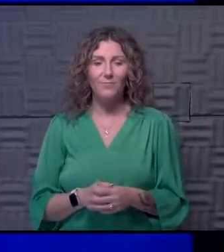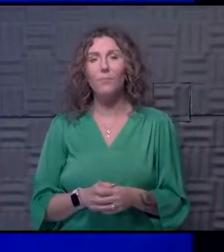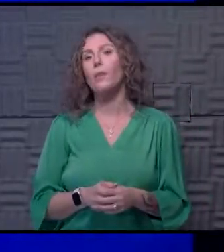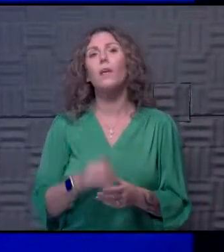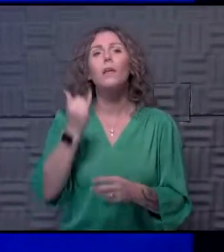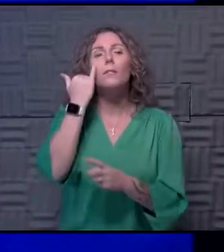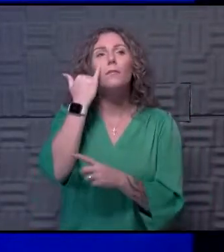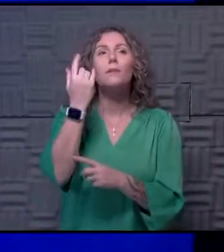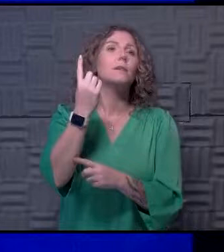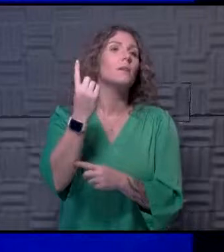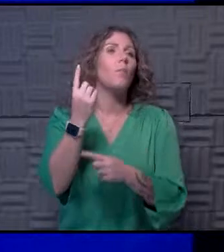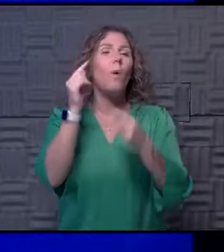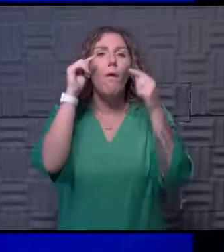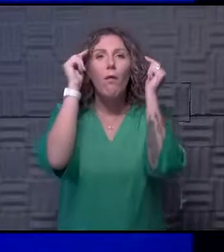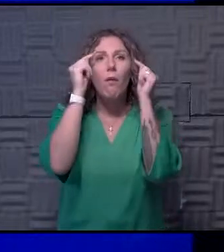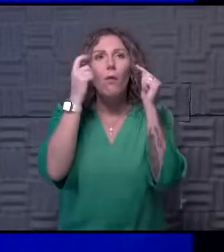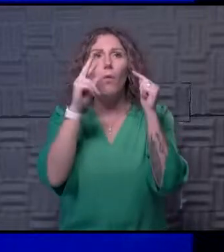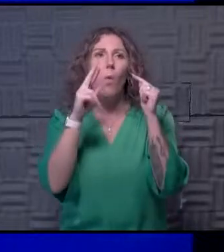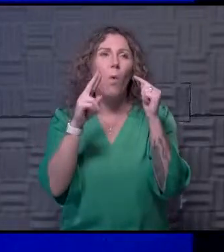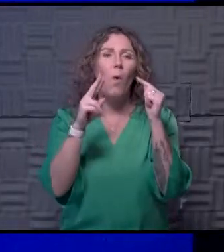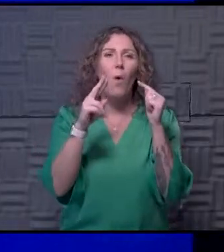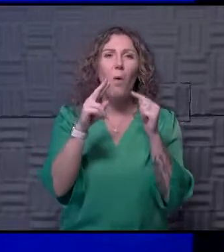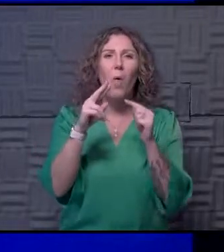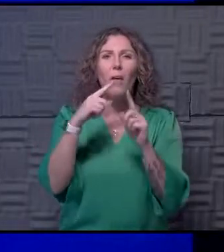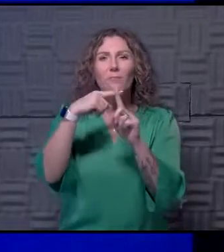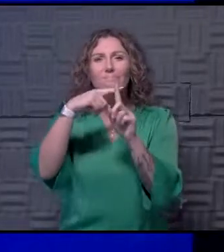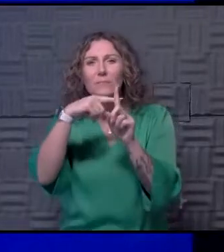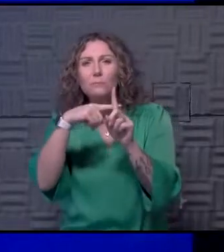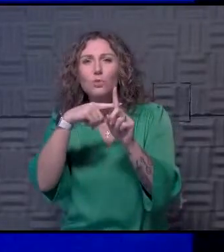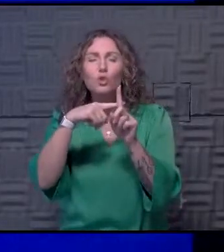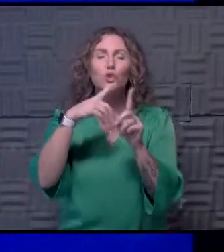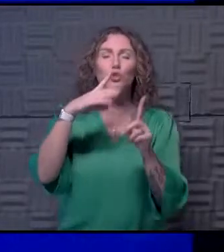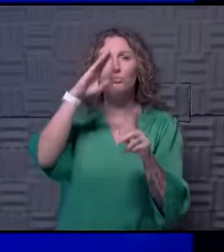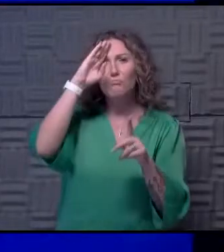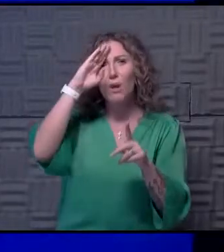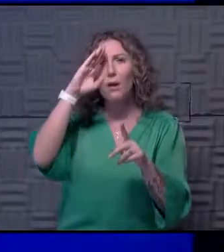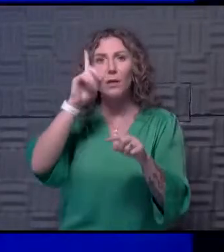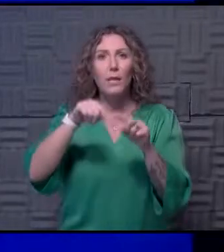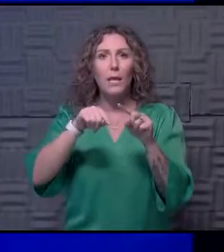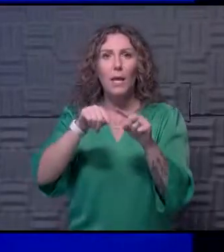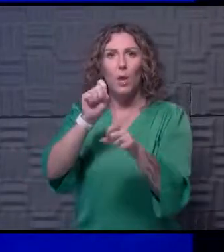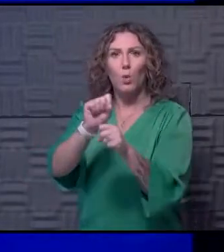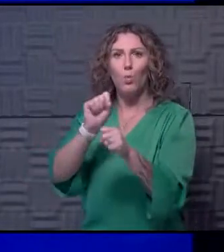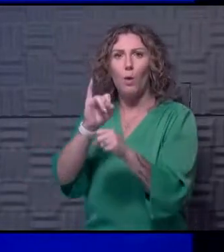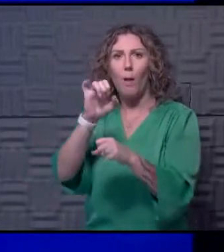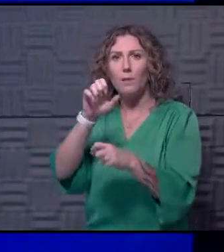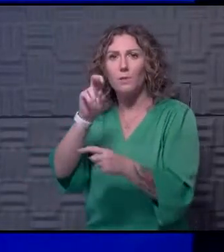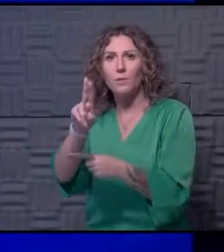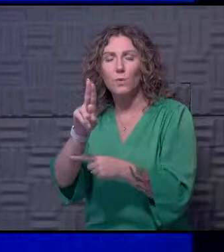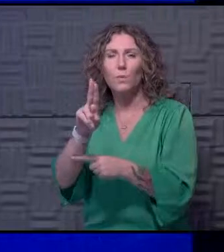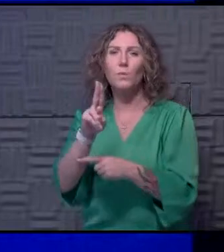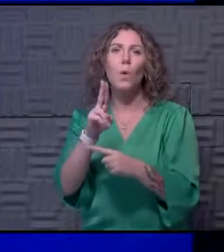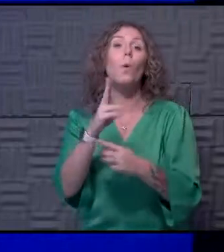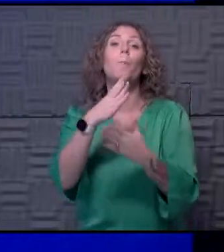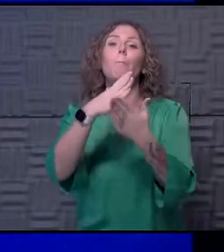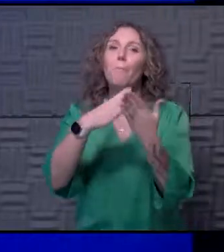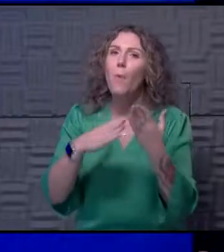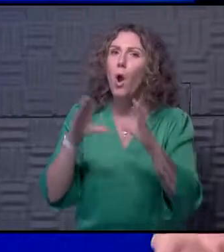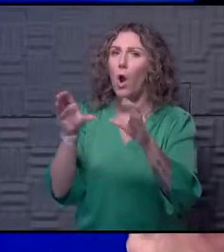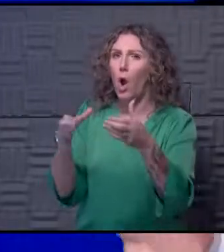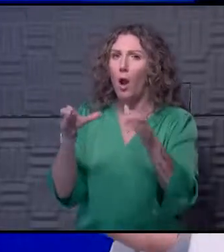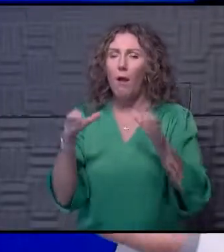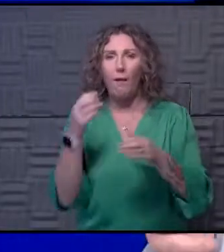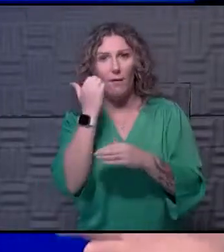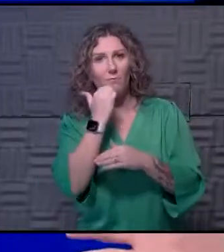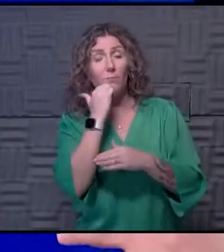If somebody has a headache or a low-grade fever, they can't go in and work in the ICU shift. So we can only do a portion of those folks every day, and that's